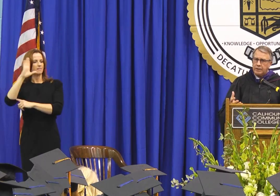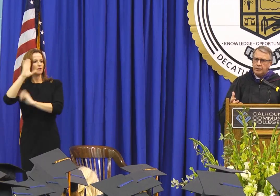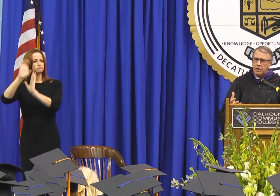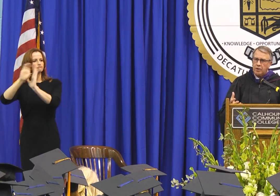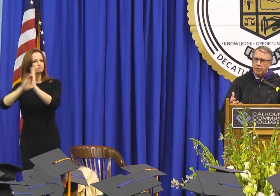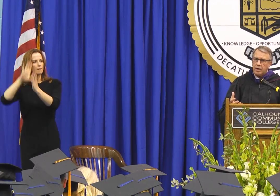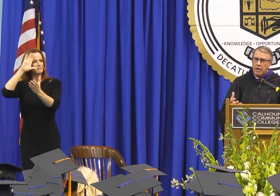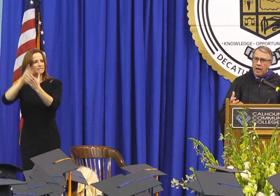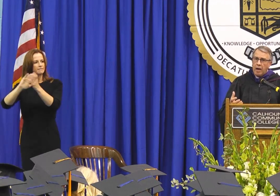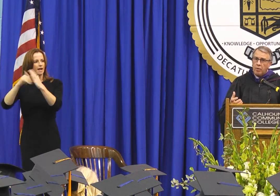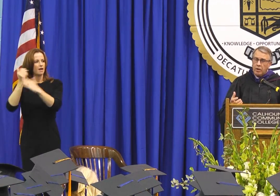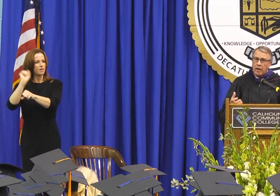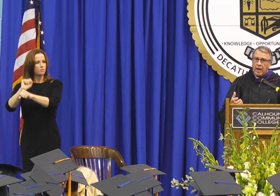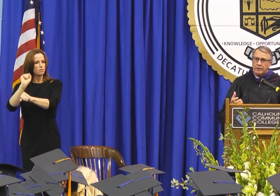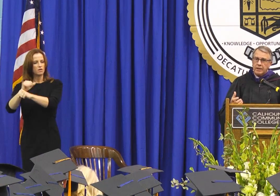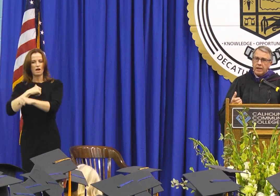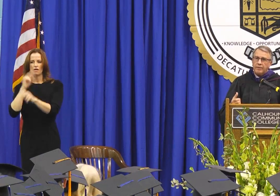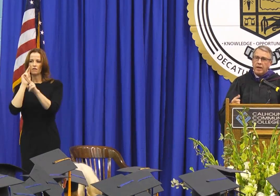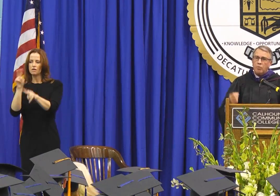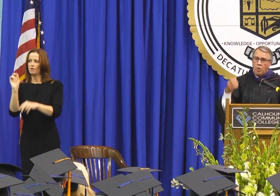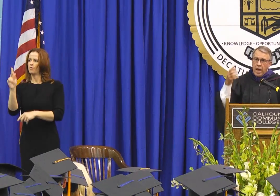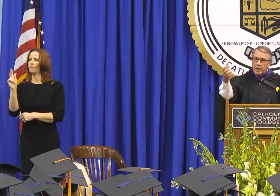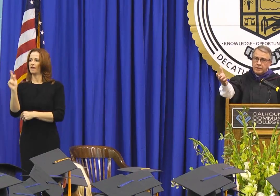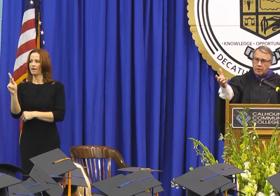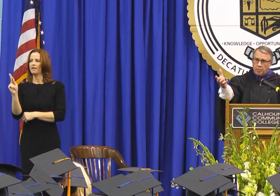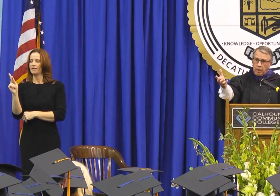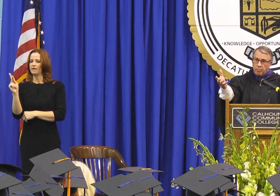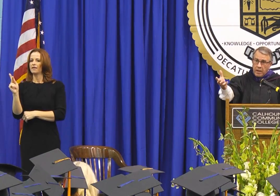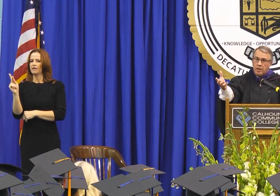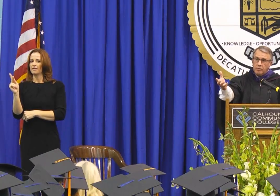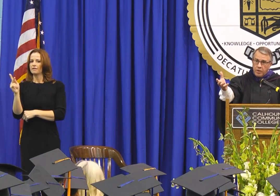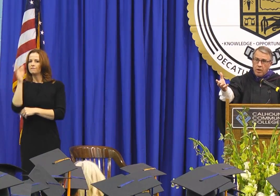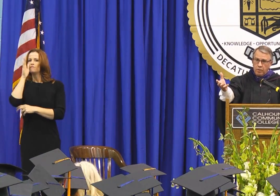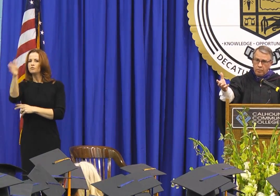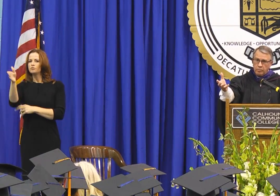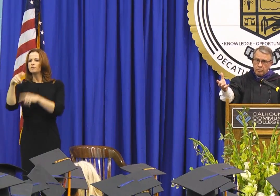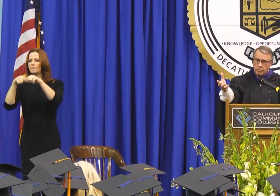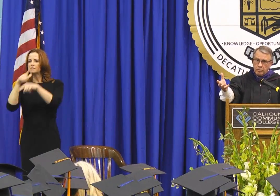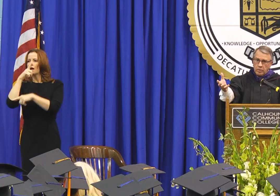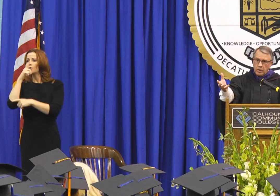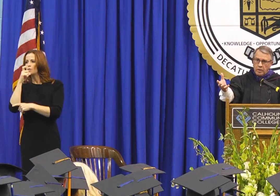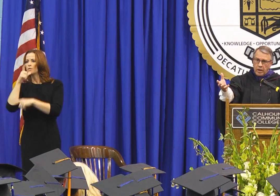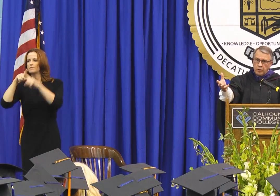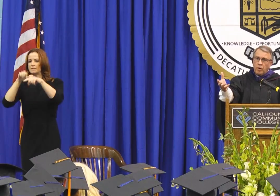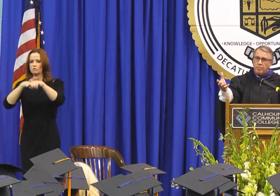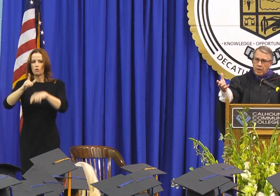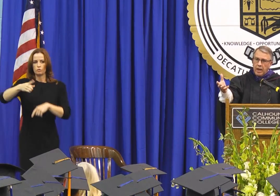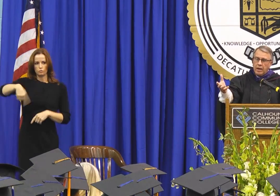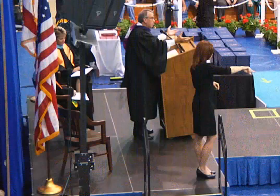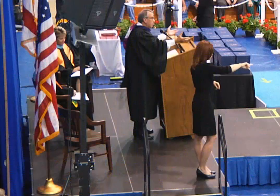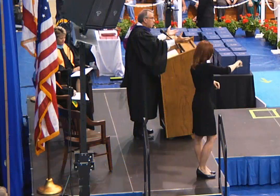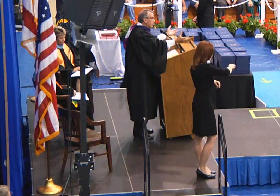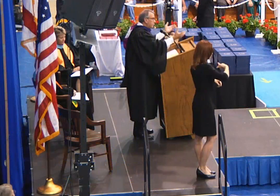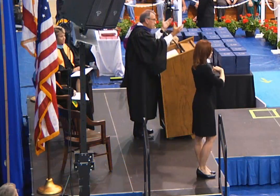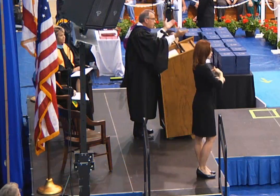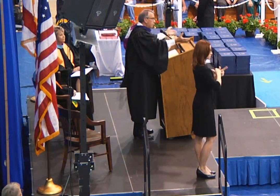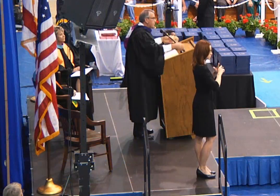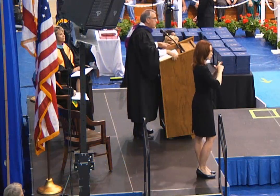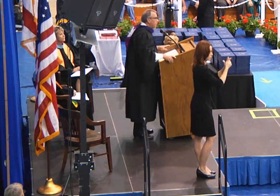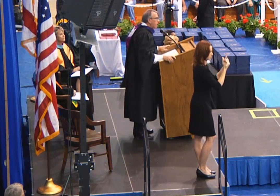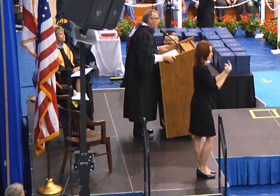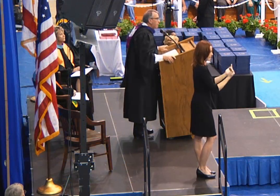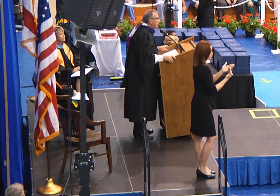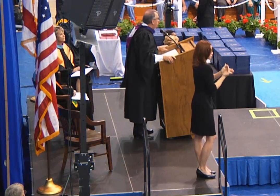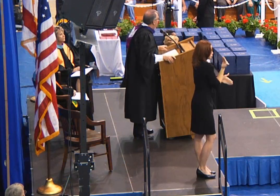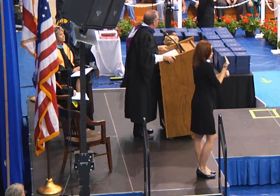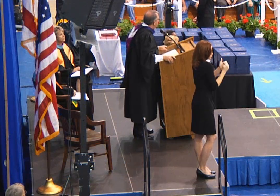rights in this country, I realize that it rests upon many of you as we begin this venture